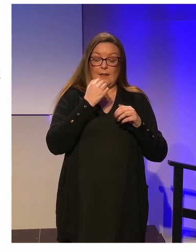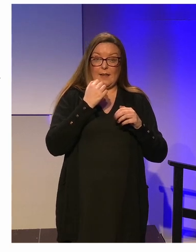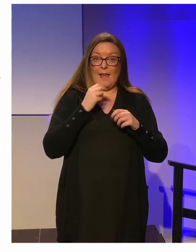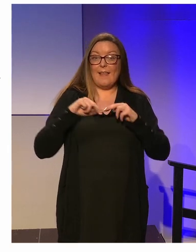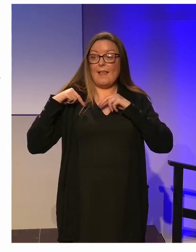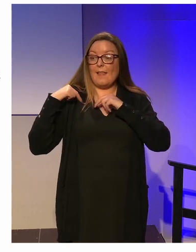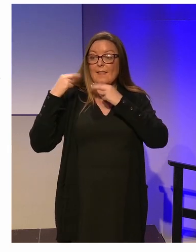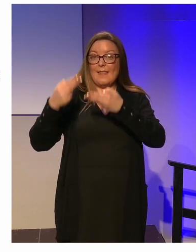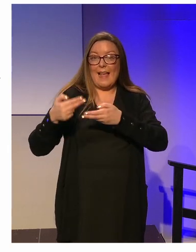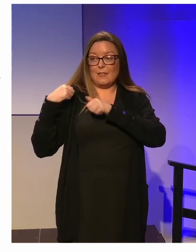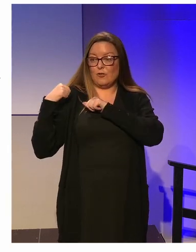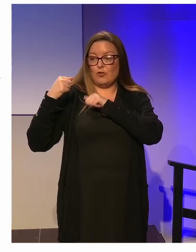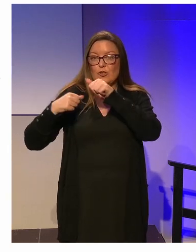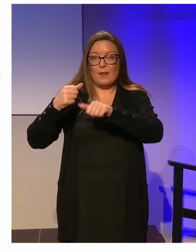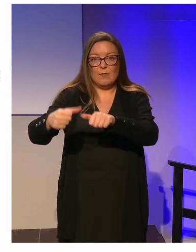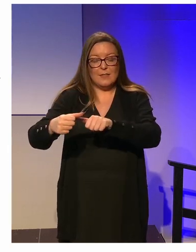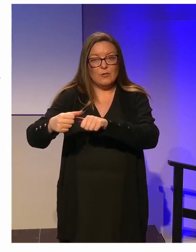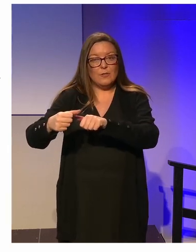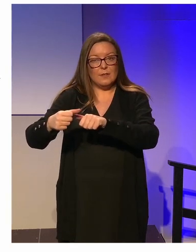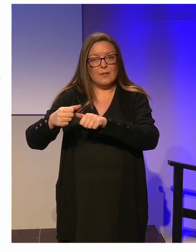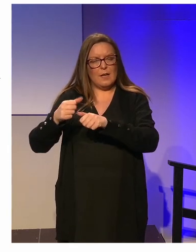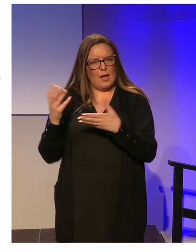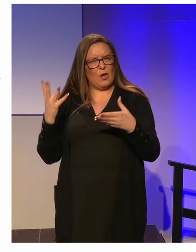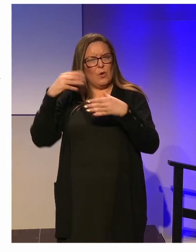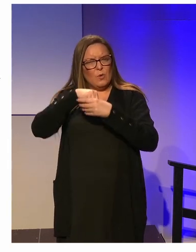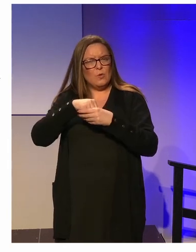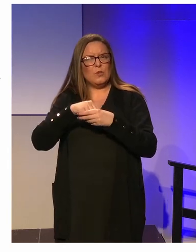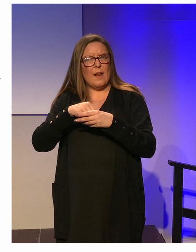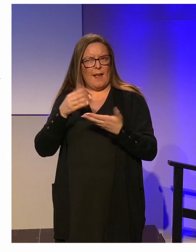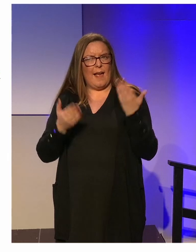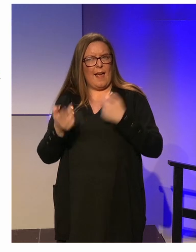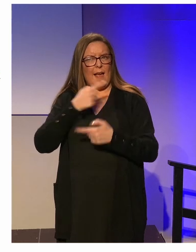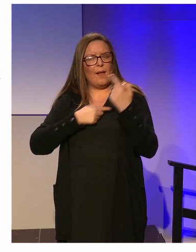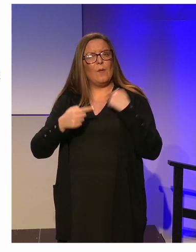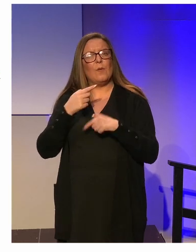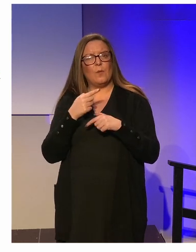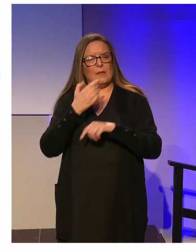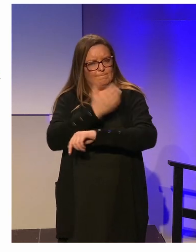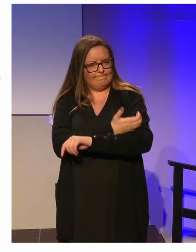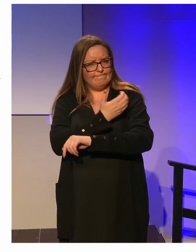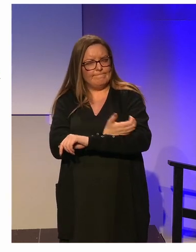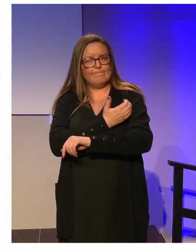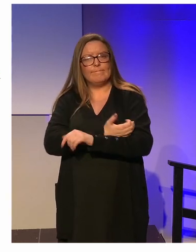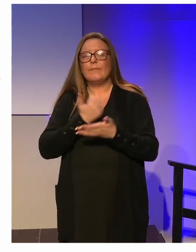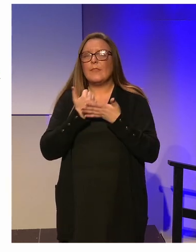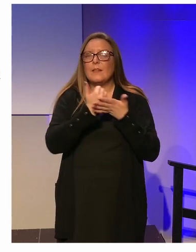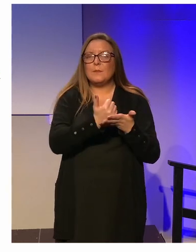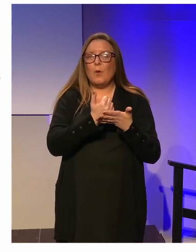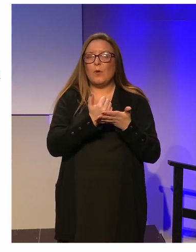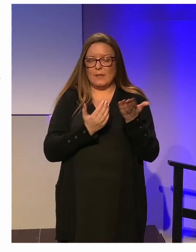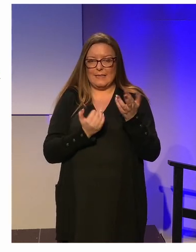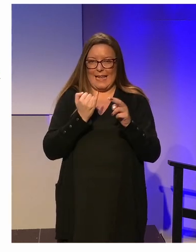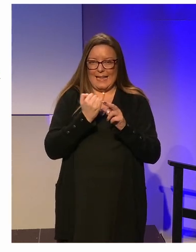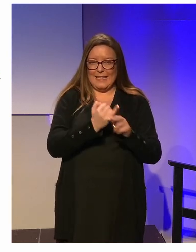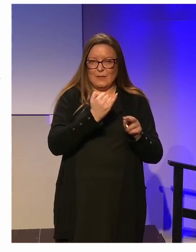and we are, and I think with inclusion, the shift around how we amplify the continuum of support in our schools. And this is